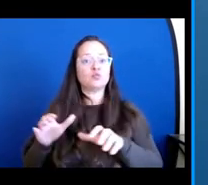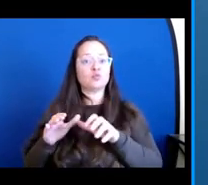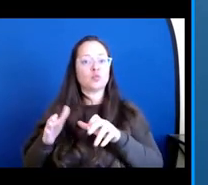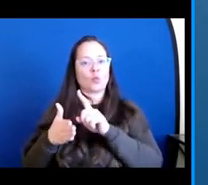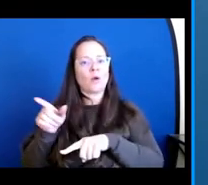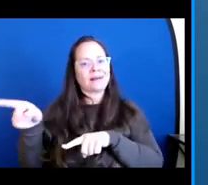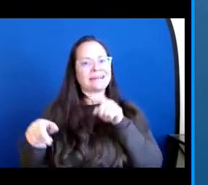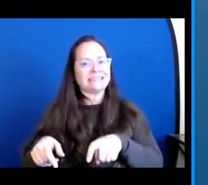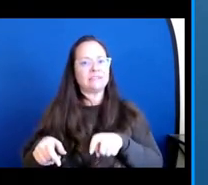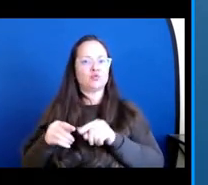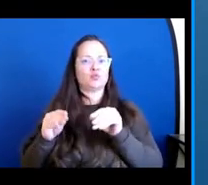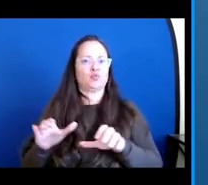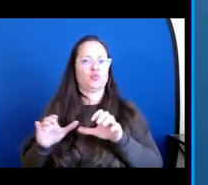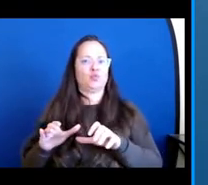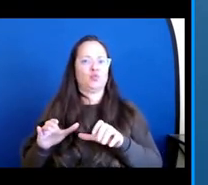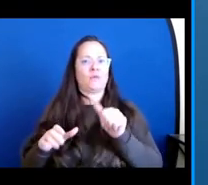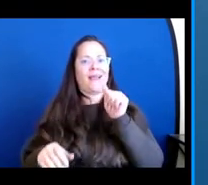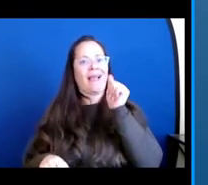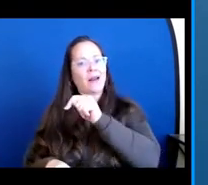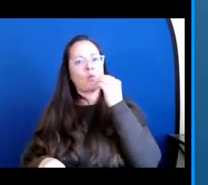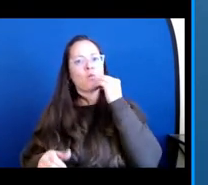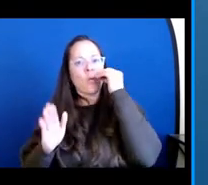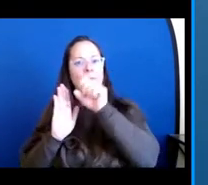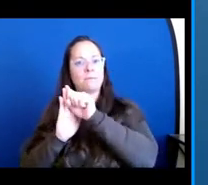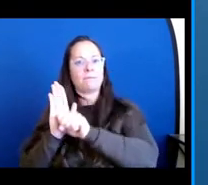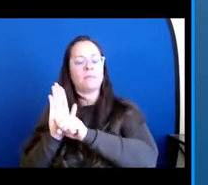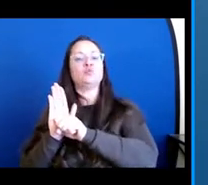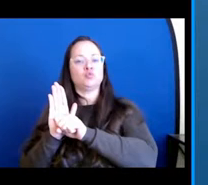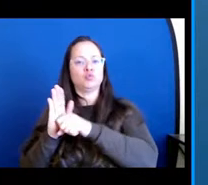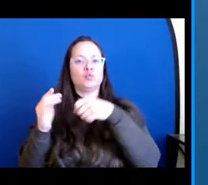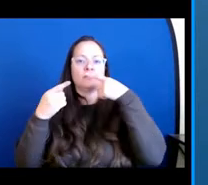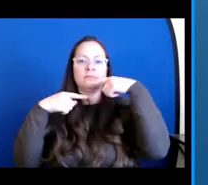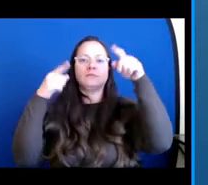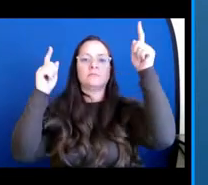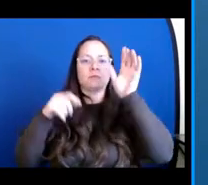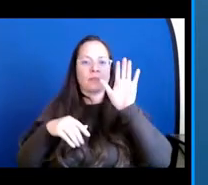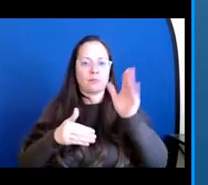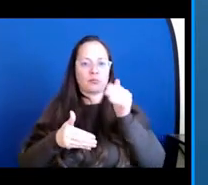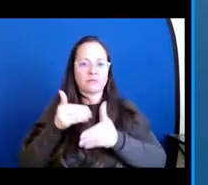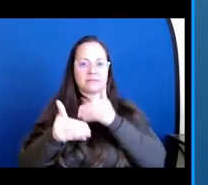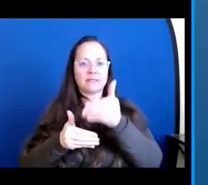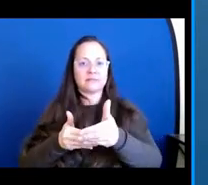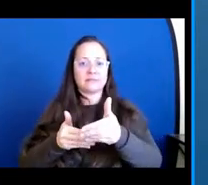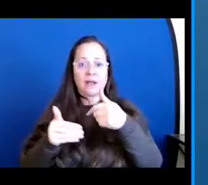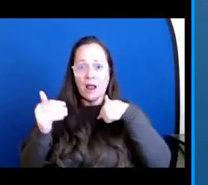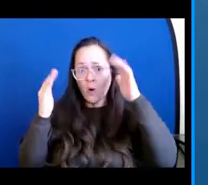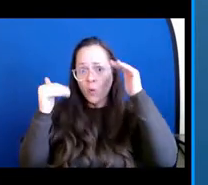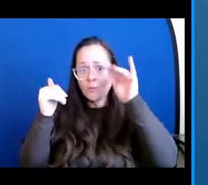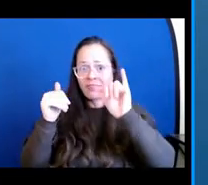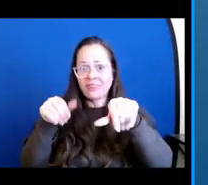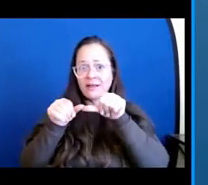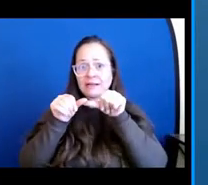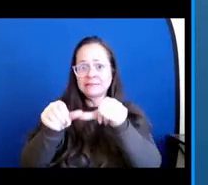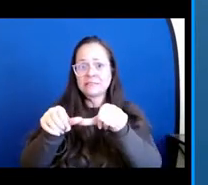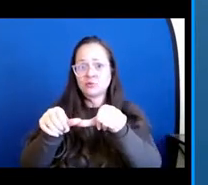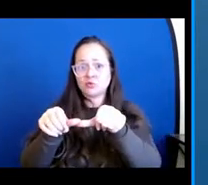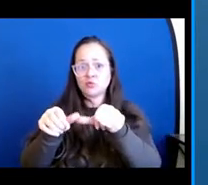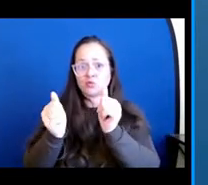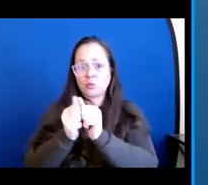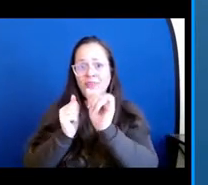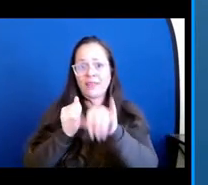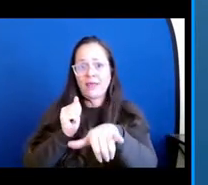in order to make the process work I hope that continues to be the case I hope